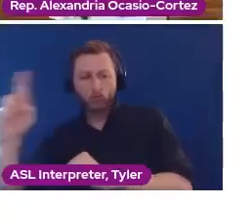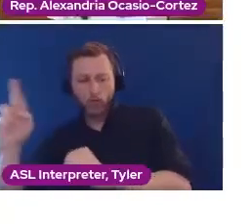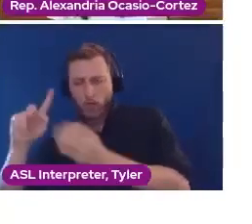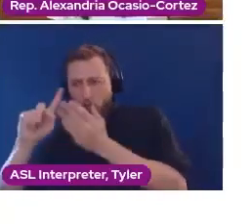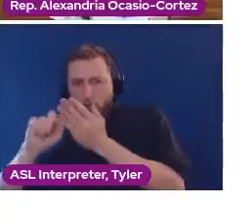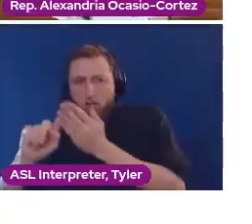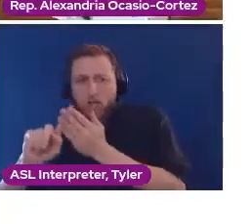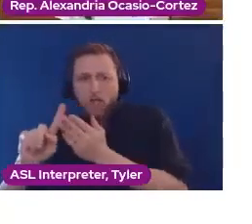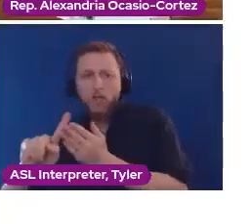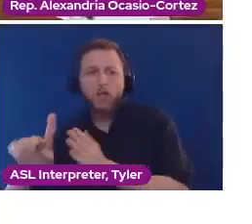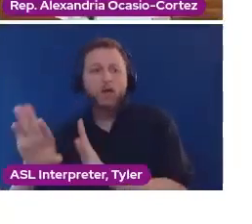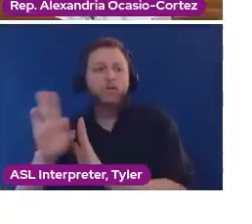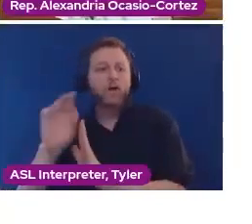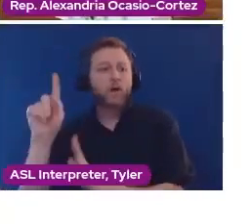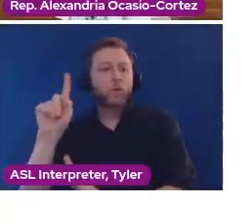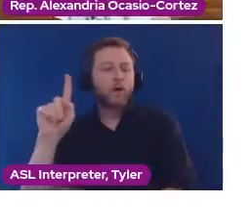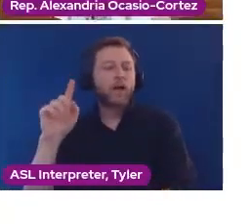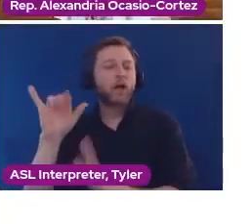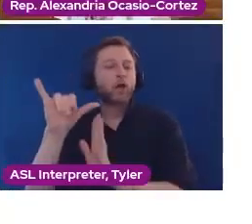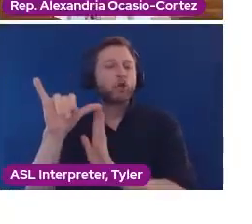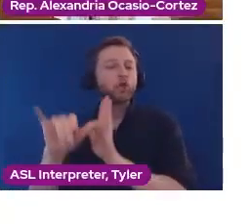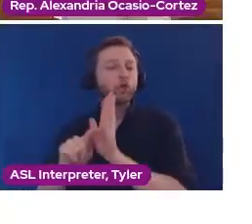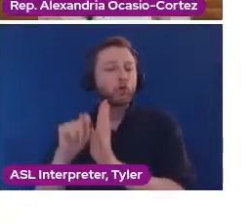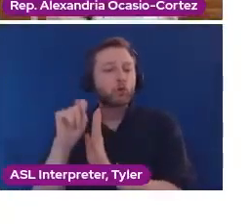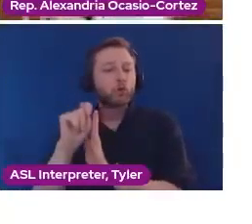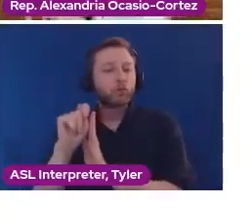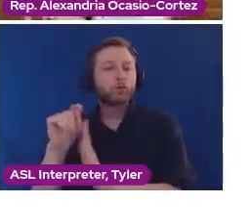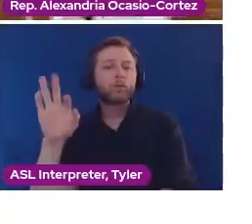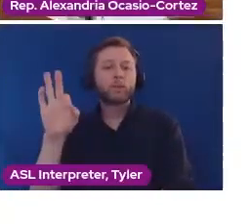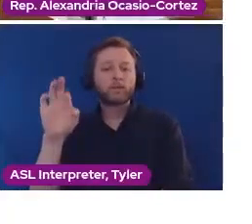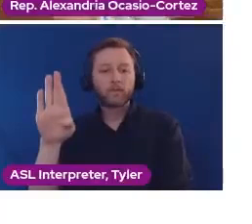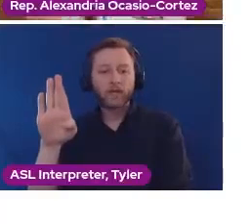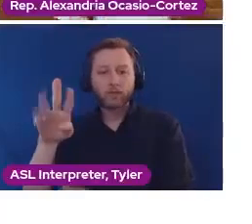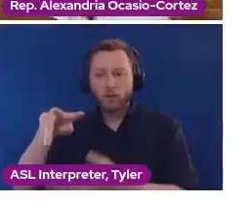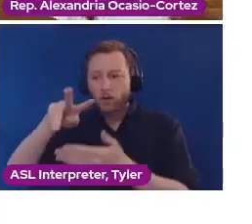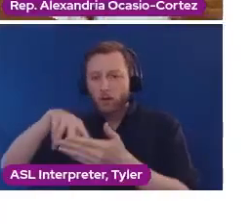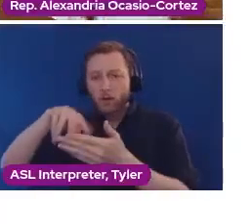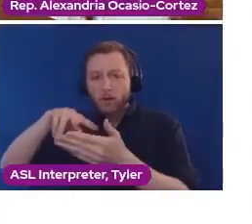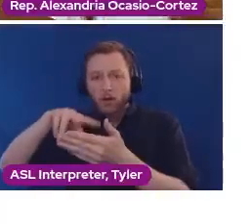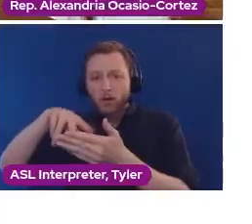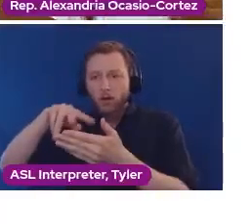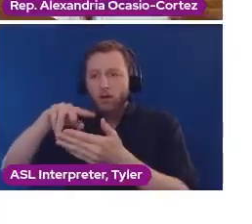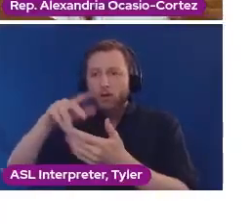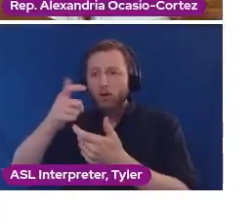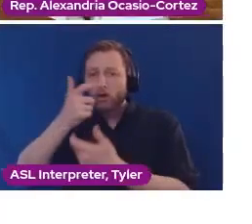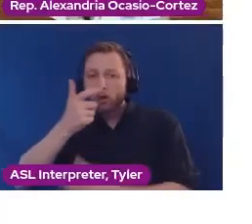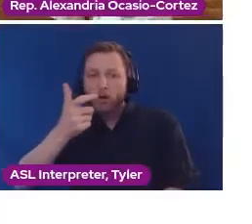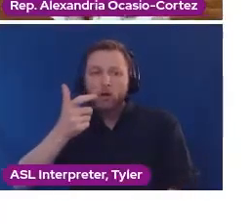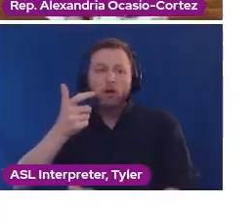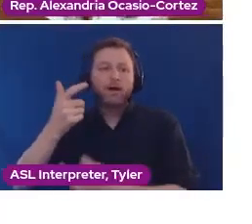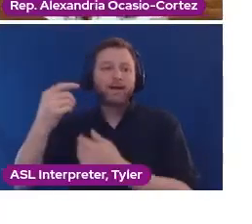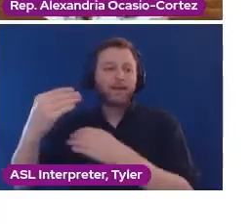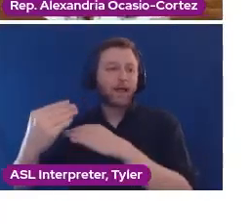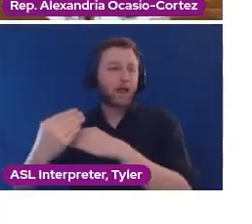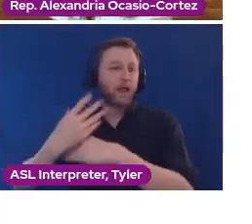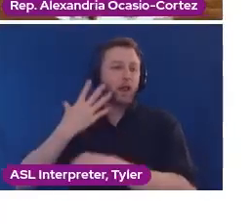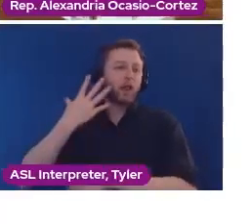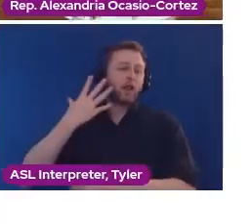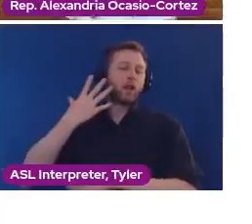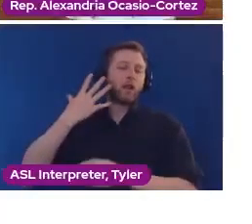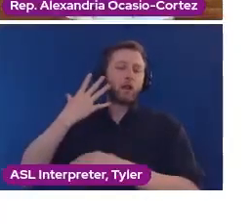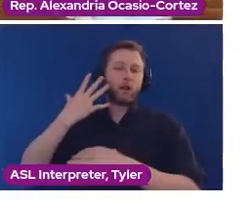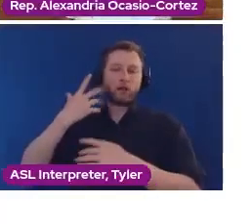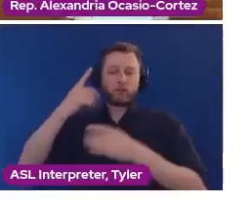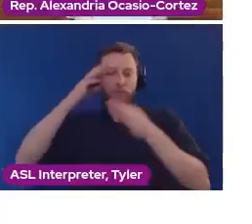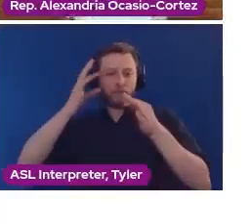they find on YouTube and Facebook with the way that they choose to act and the fact that they choose to act